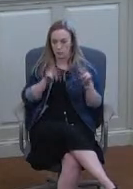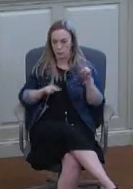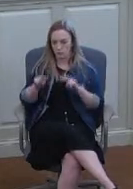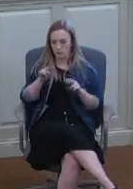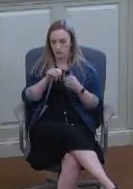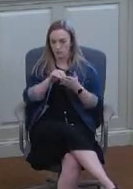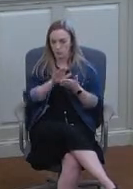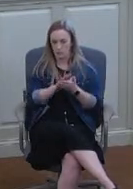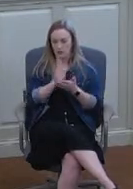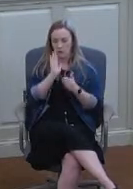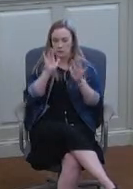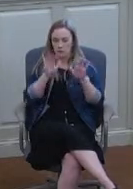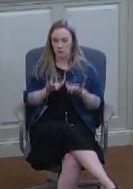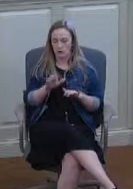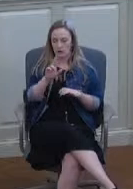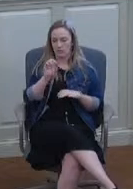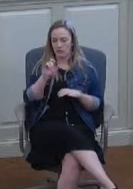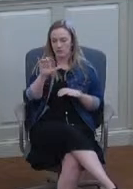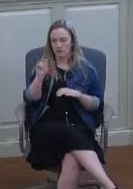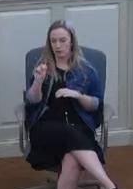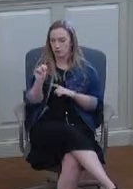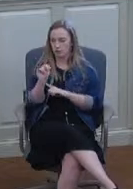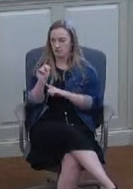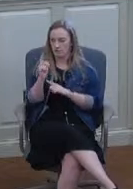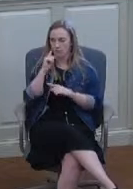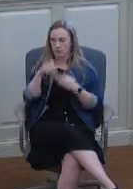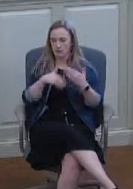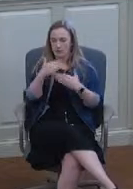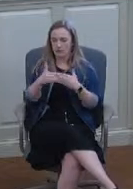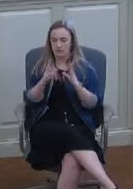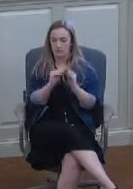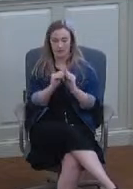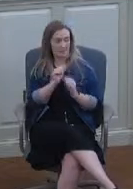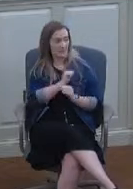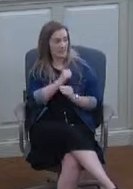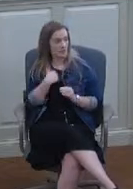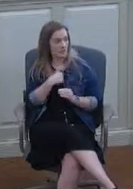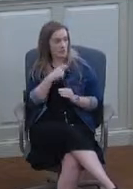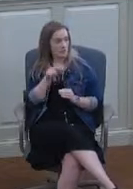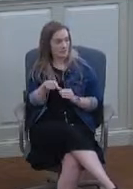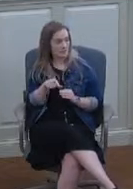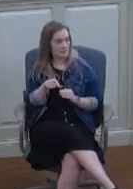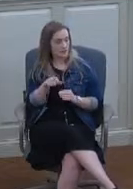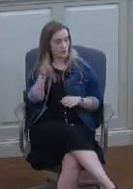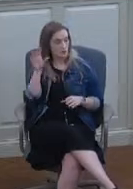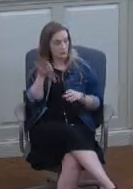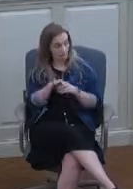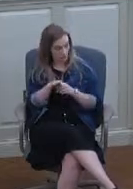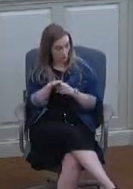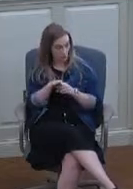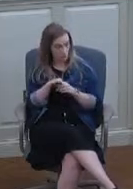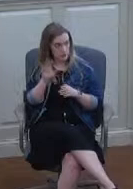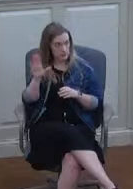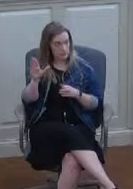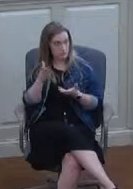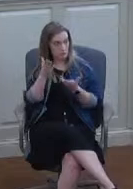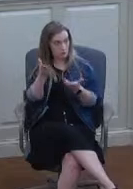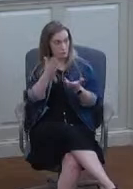draft that up in a resolution for your next meeting. Do we need to carry his motion to direct you all to do